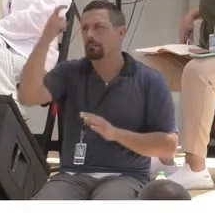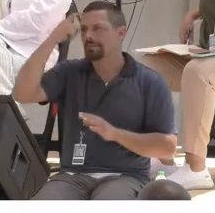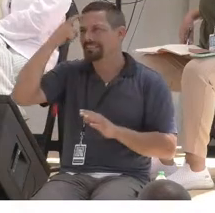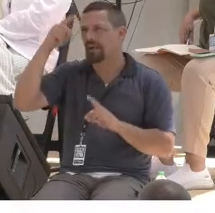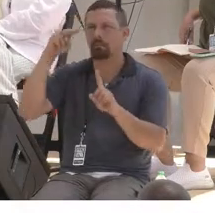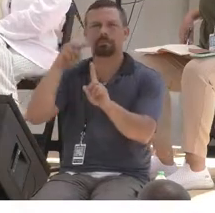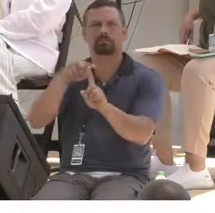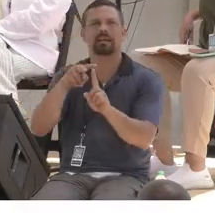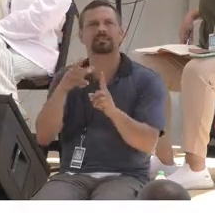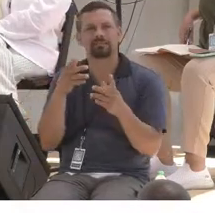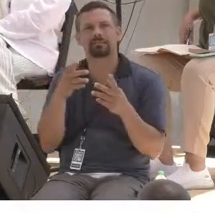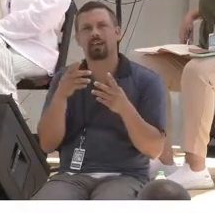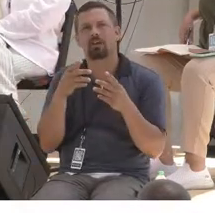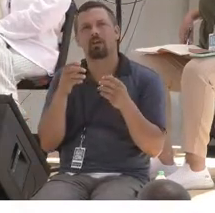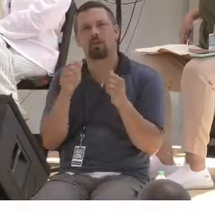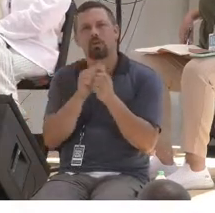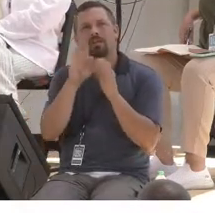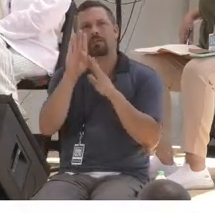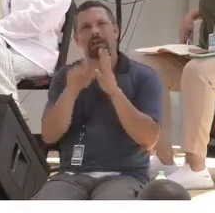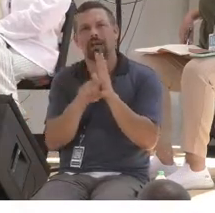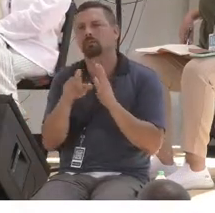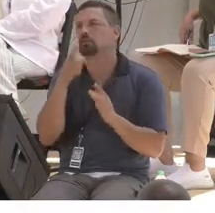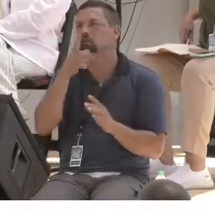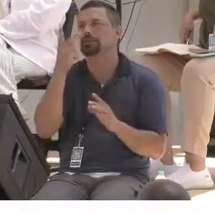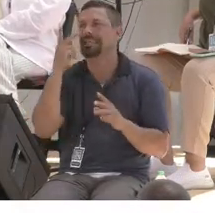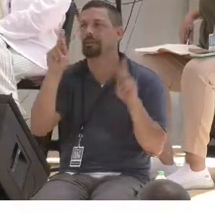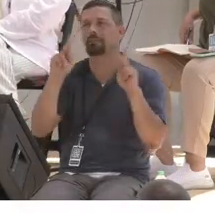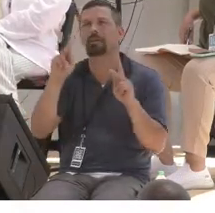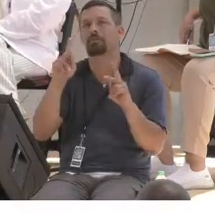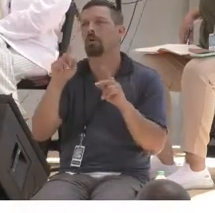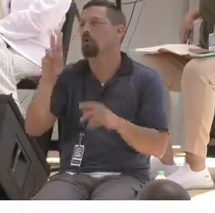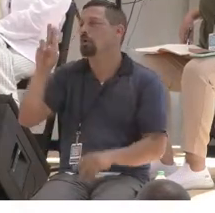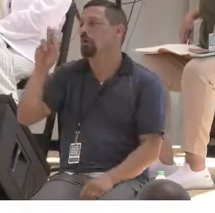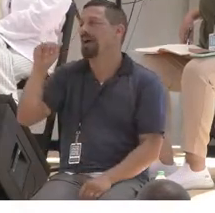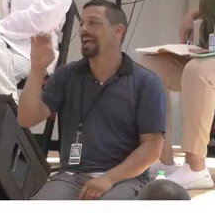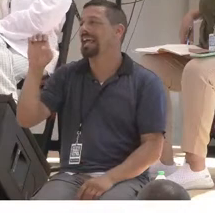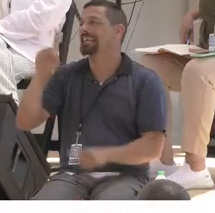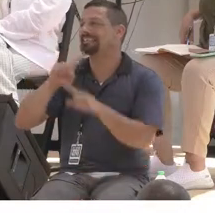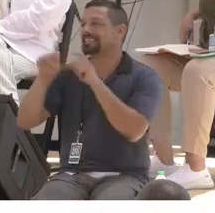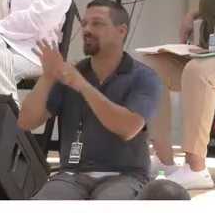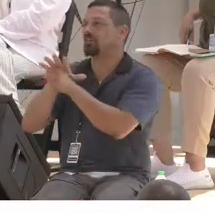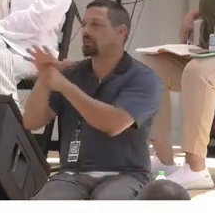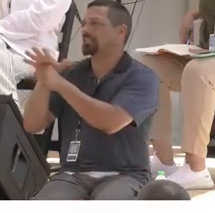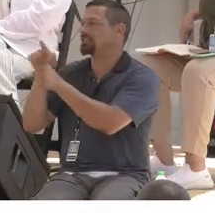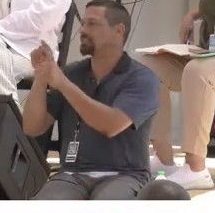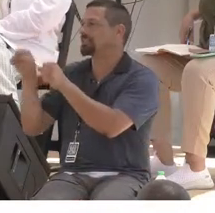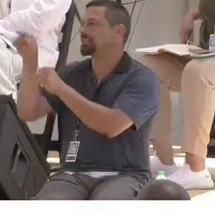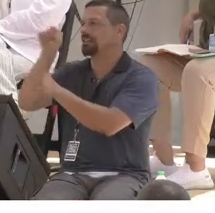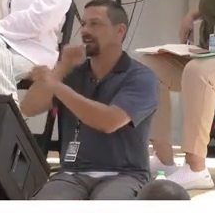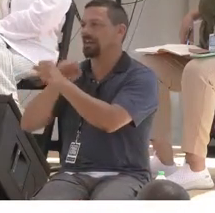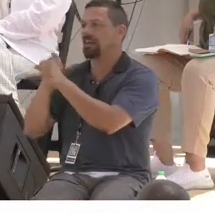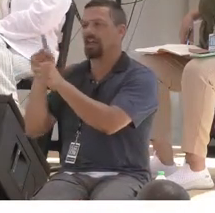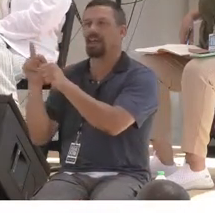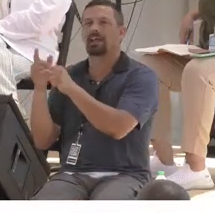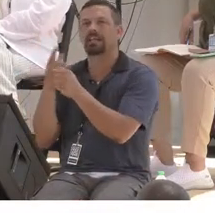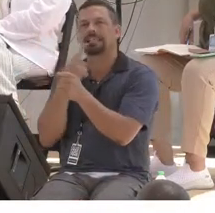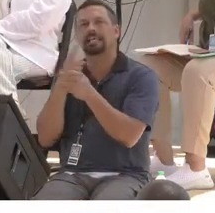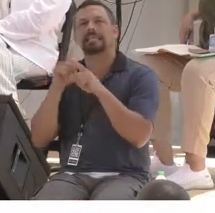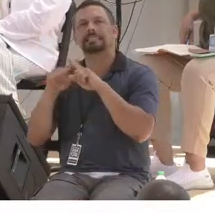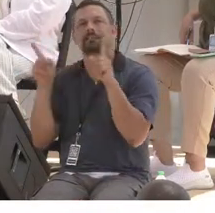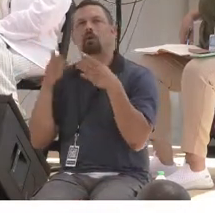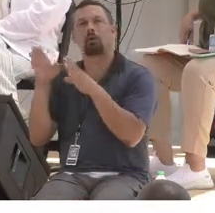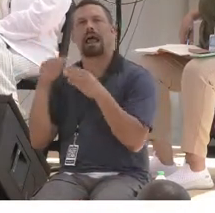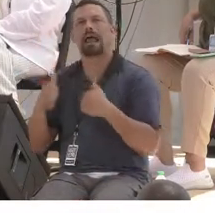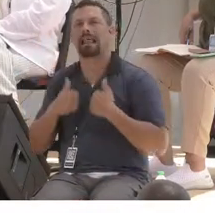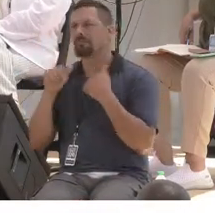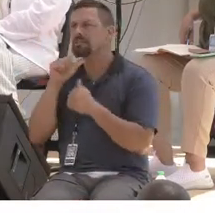these craftspeople. And even just through the UAE exhibition, you'd see people coming from different emirates, different regions of the country, all with a different, let's say, a way of life. Not